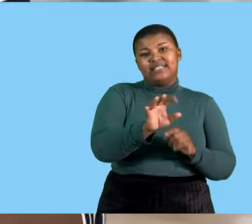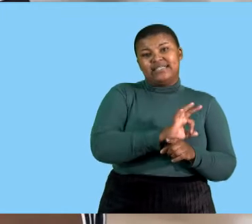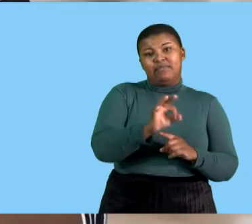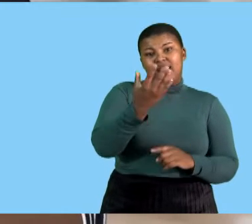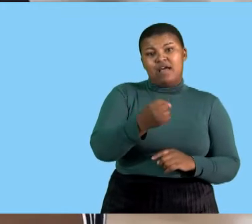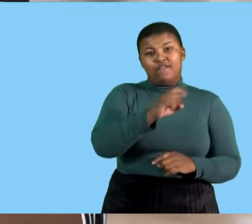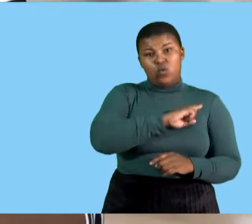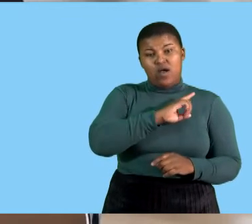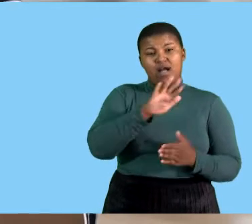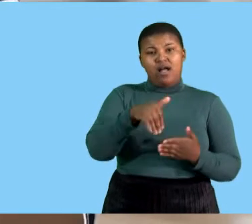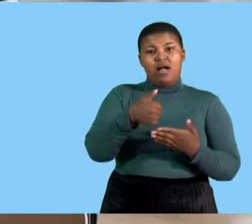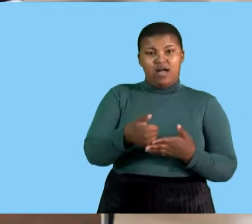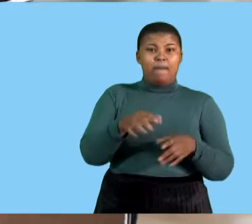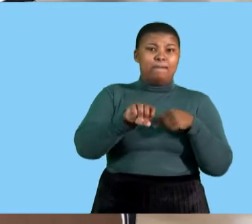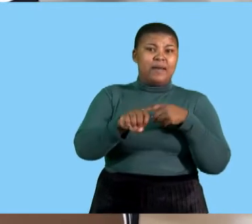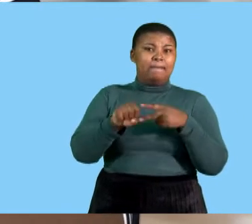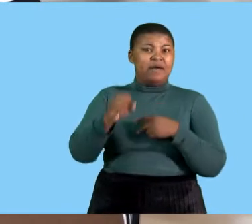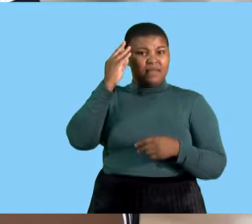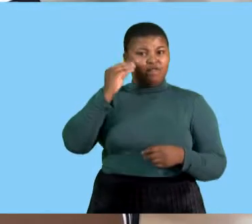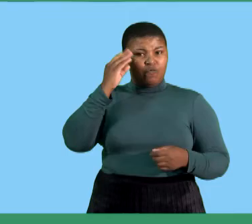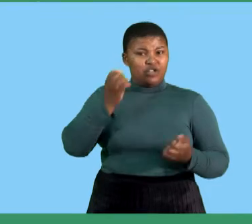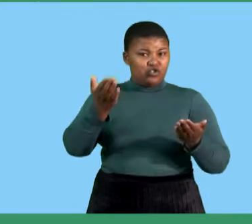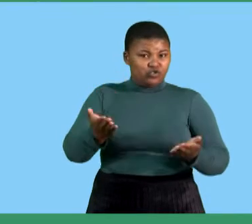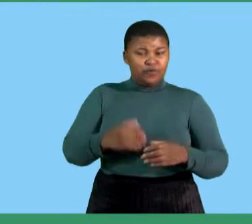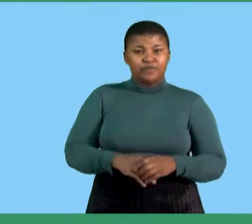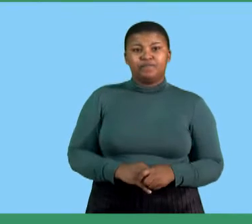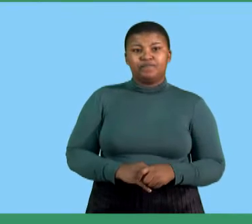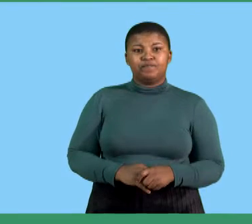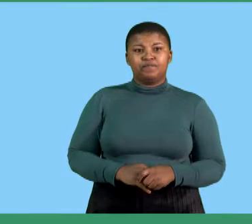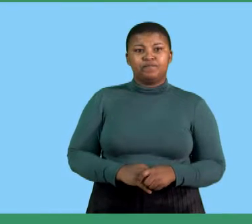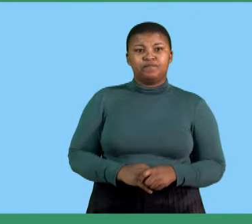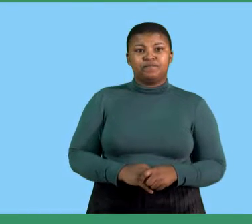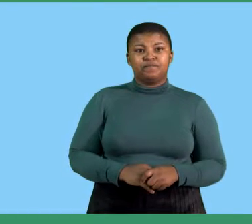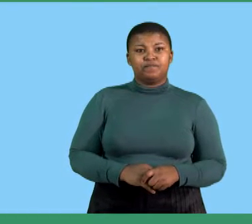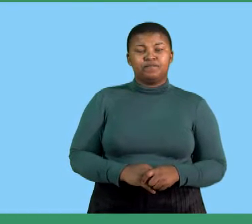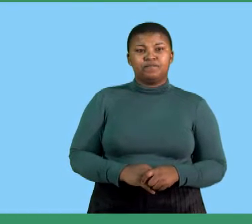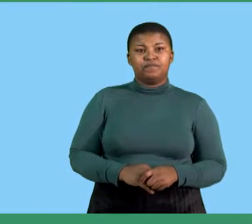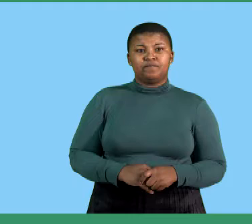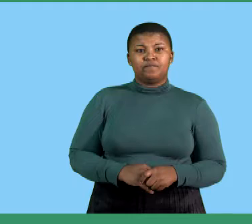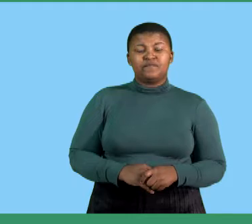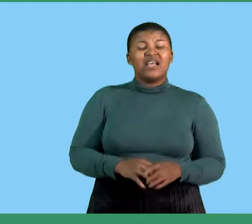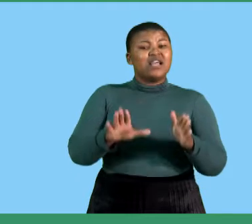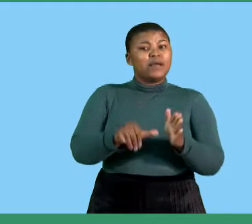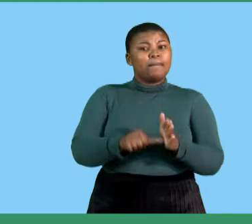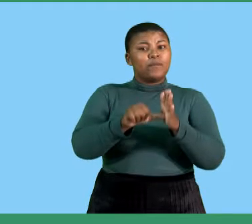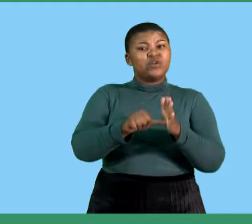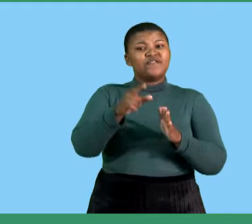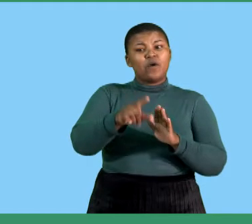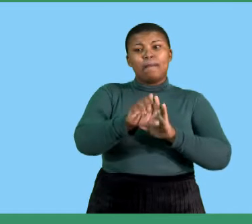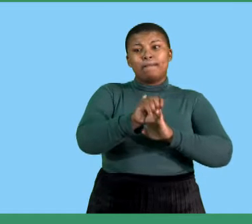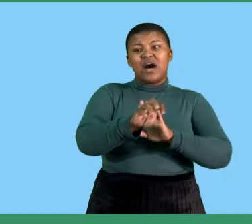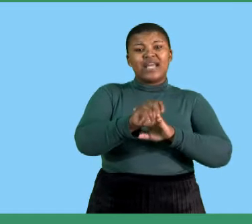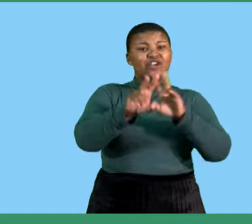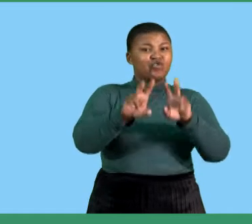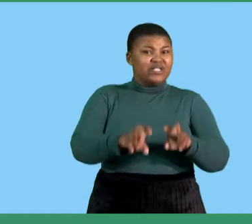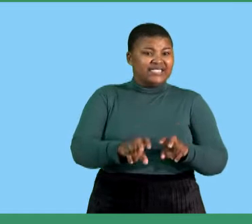plan because it helps you with finding such information. Over and above that, what is the importance of a market research? The only way to do that